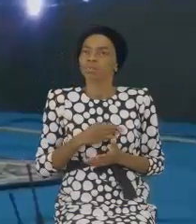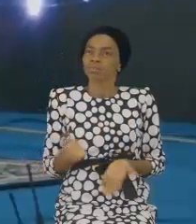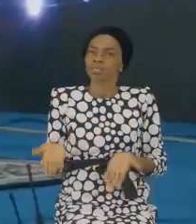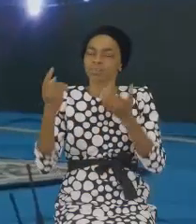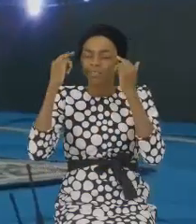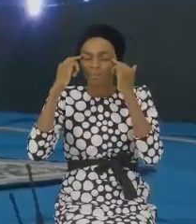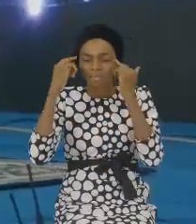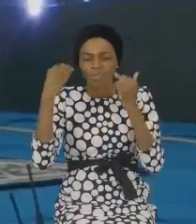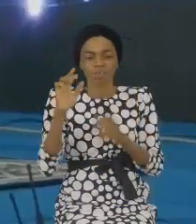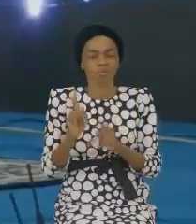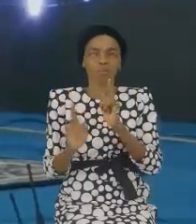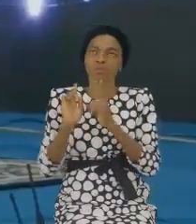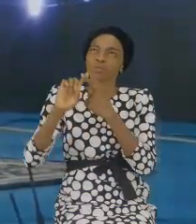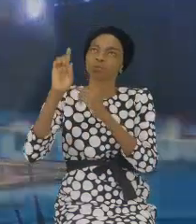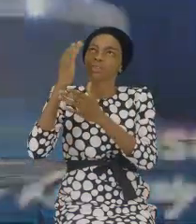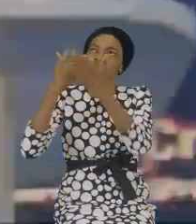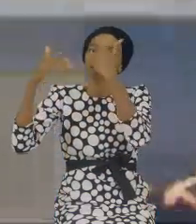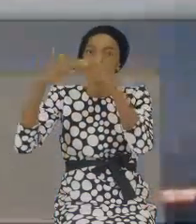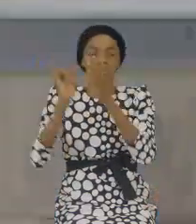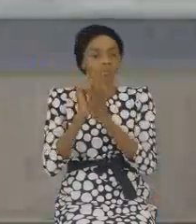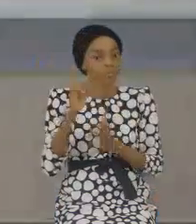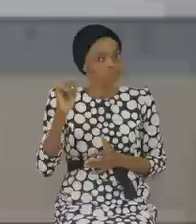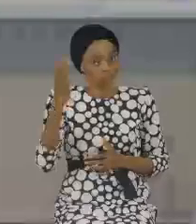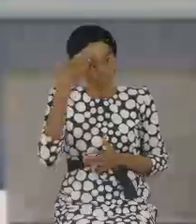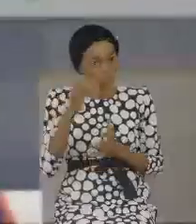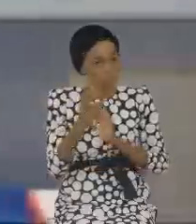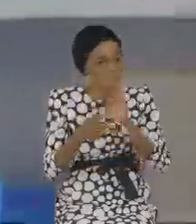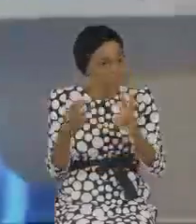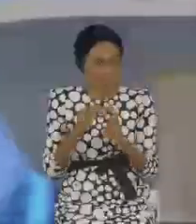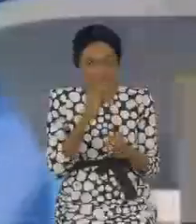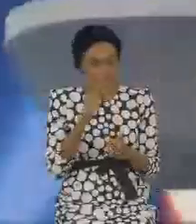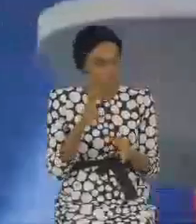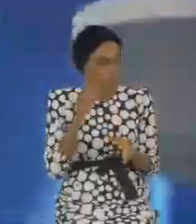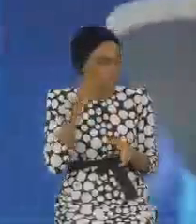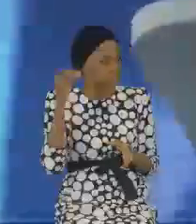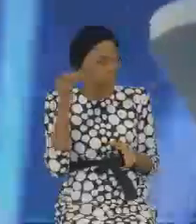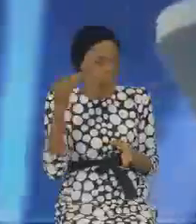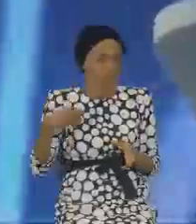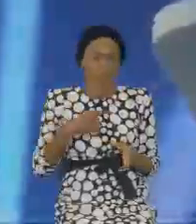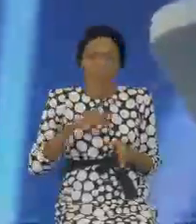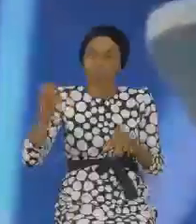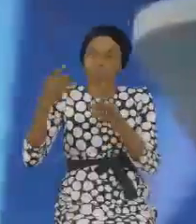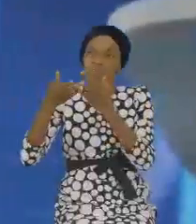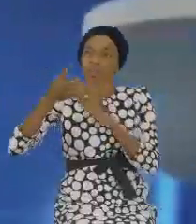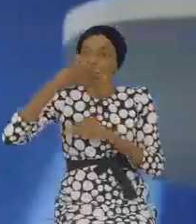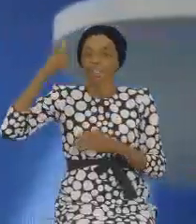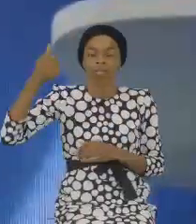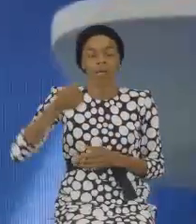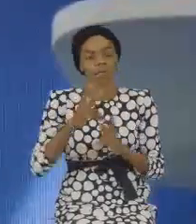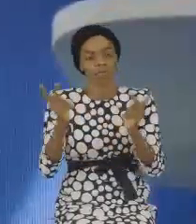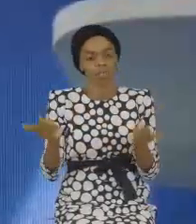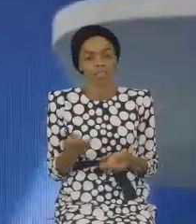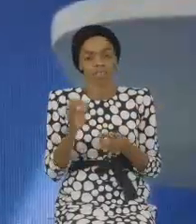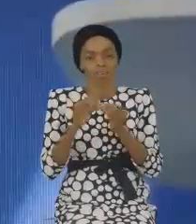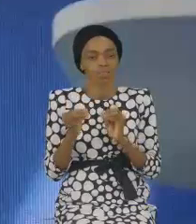towards heaven, so that they know that this world is not their home, and we're going to a better place. Number two here. Number